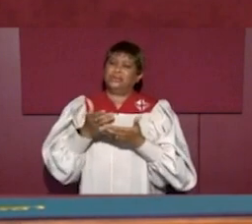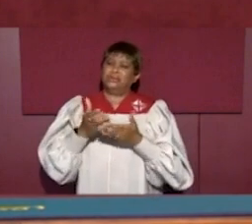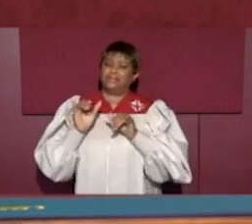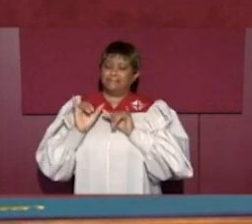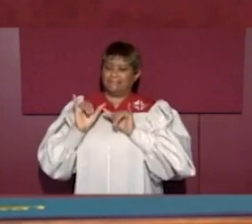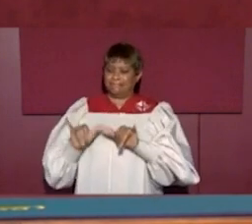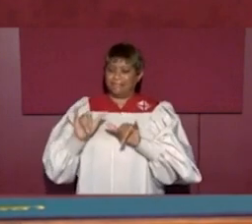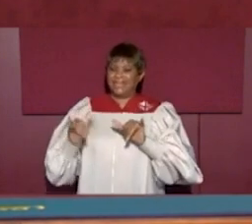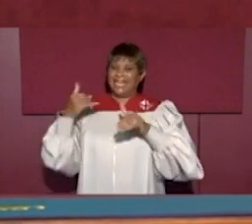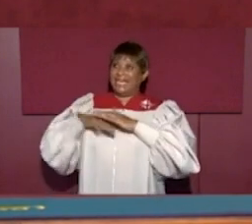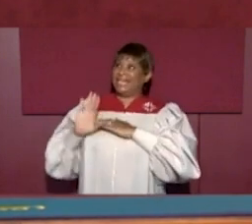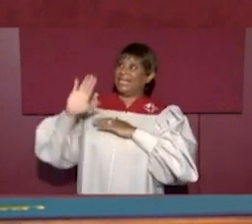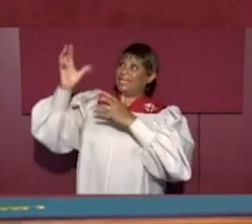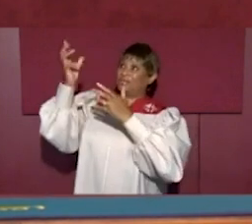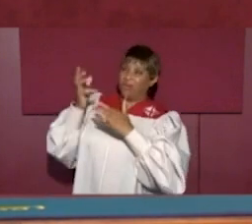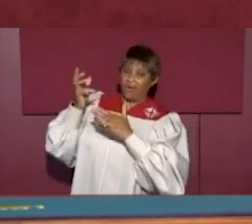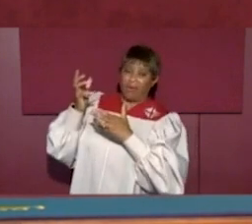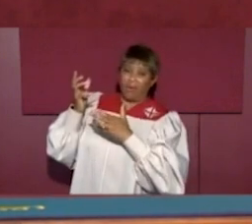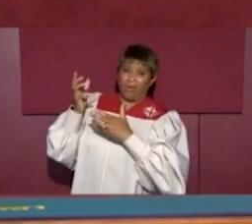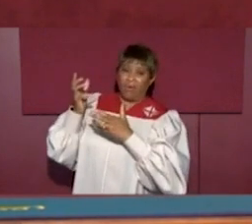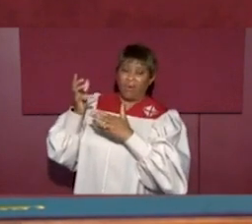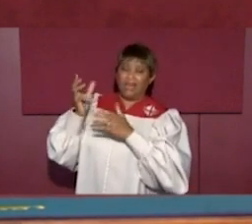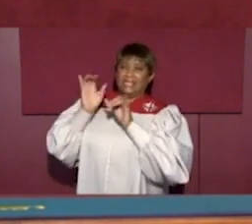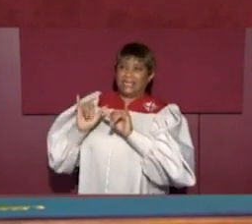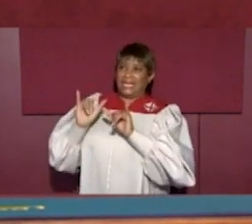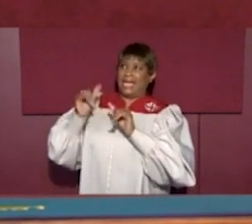I want you to remain in his will.